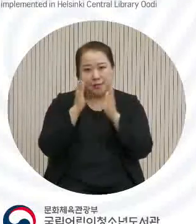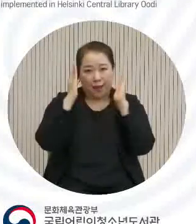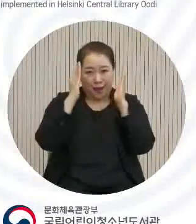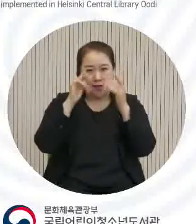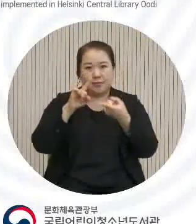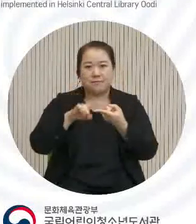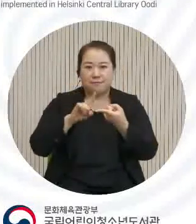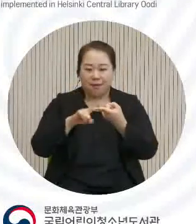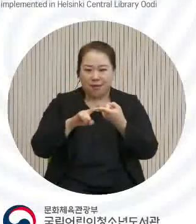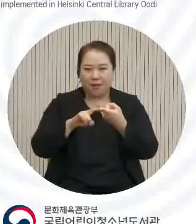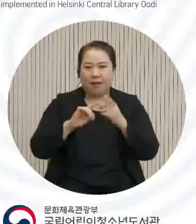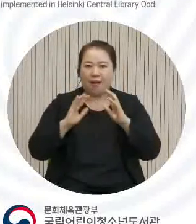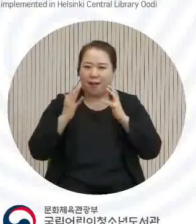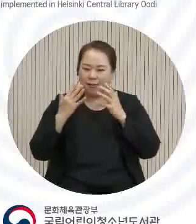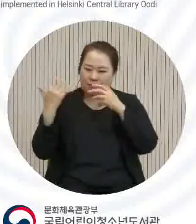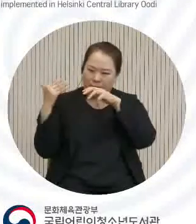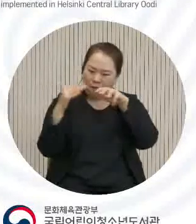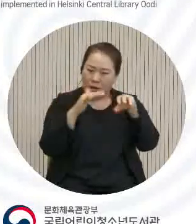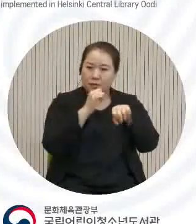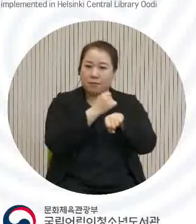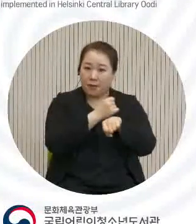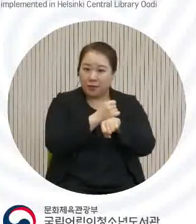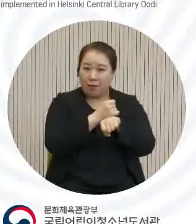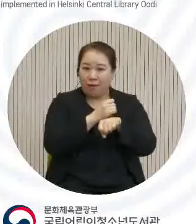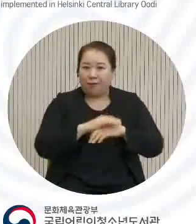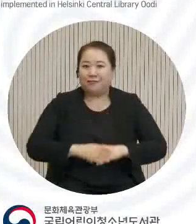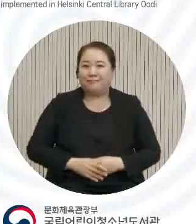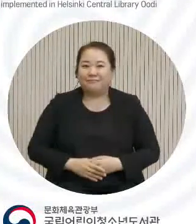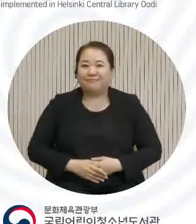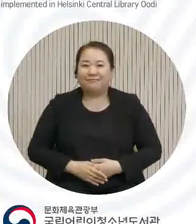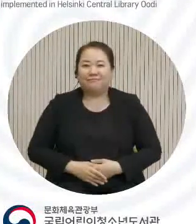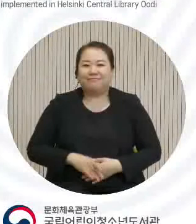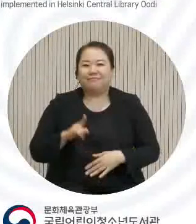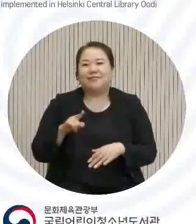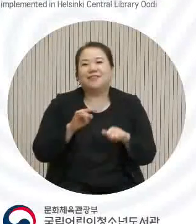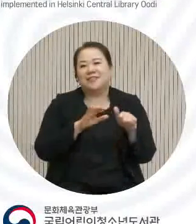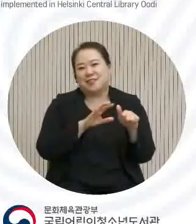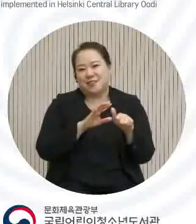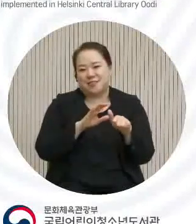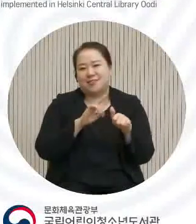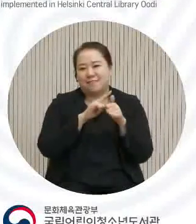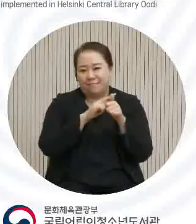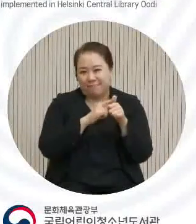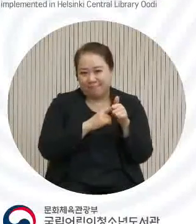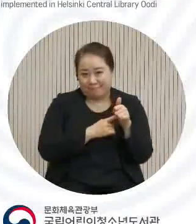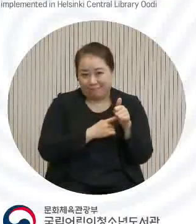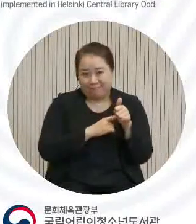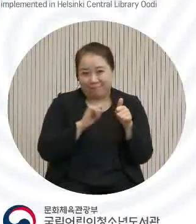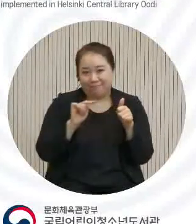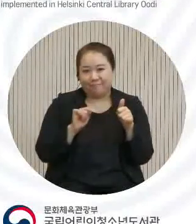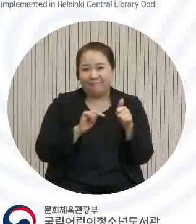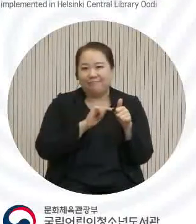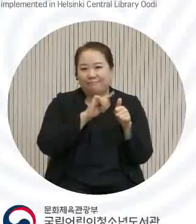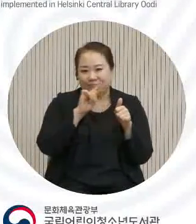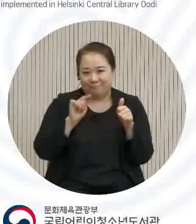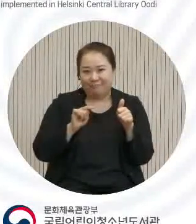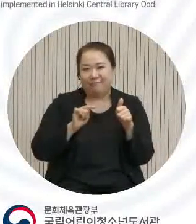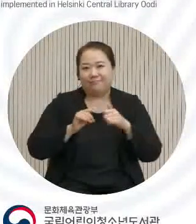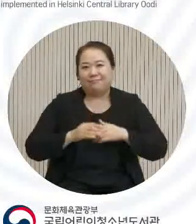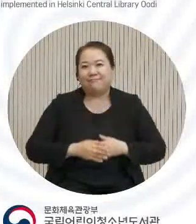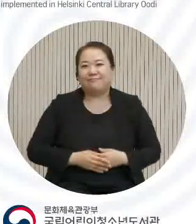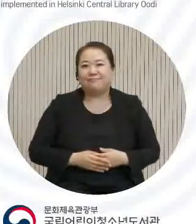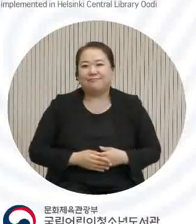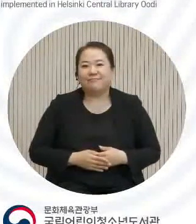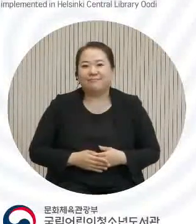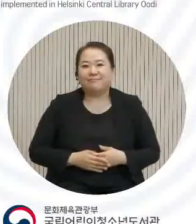and lifelong learning. We believe that it can be achieved through phenomenon-based learning and play, focusing